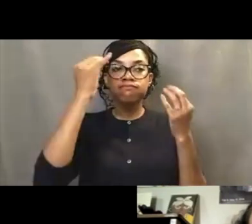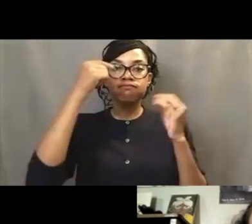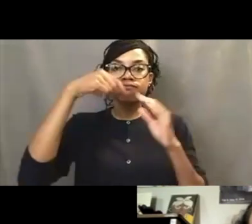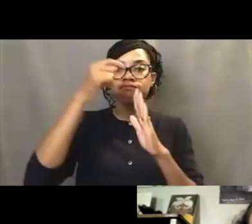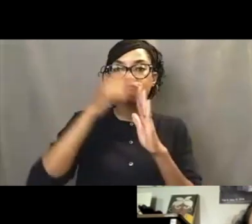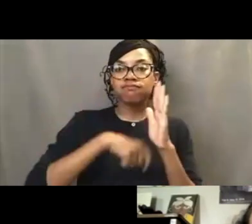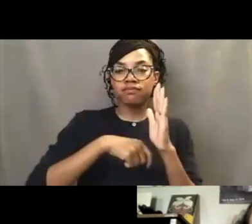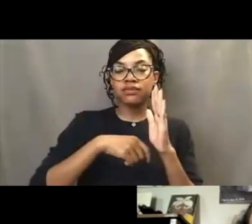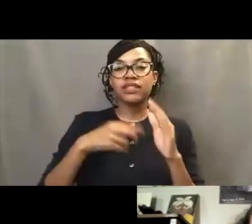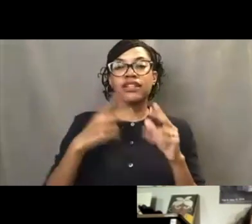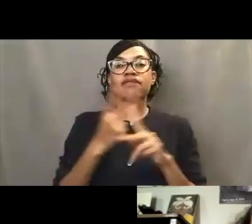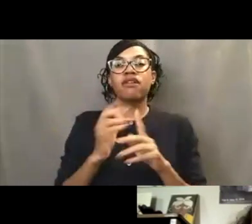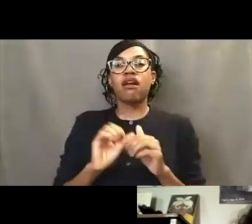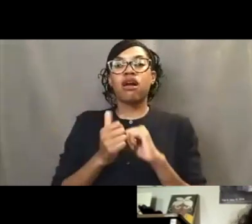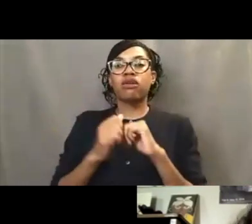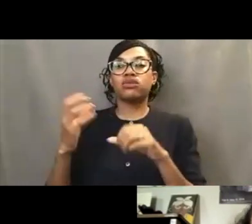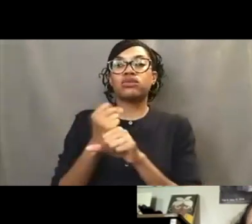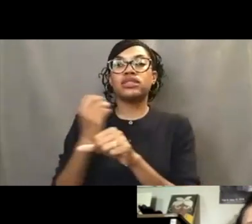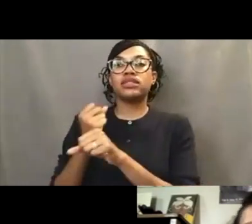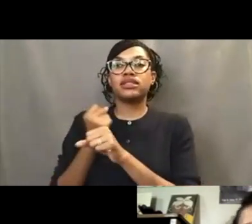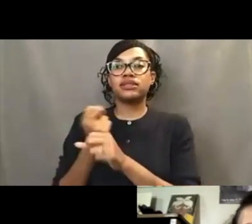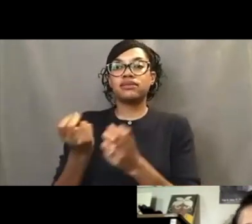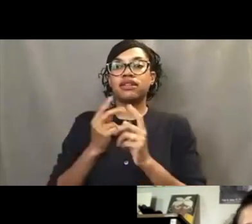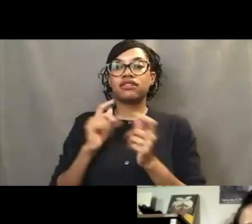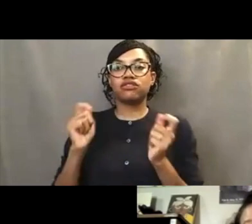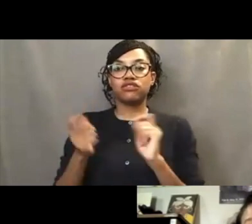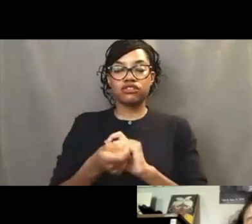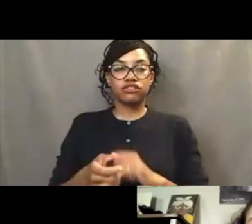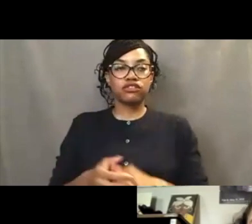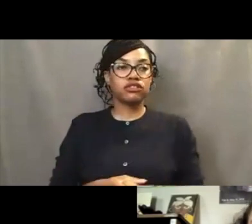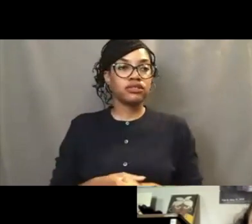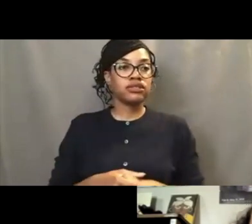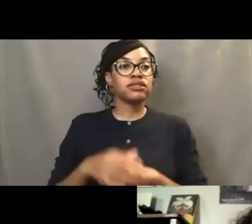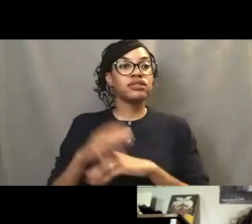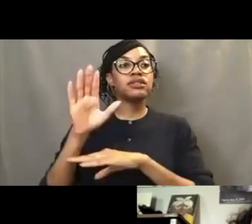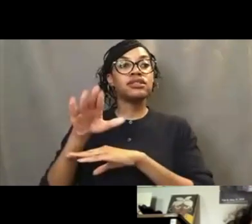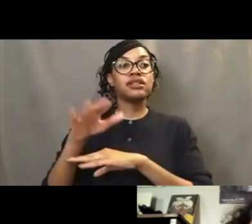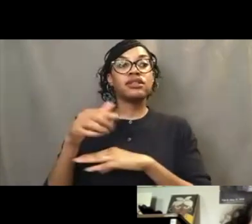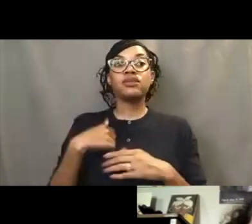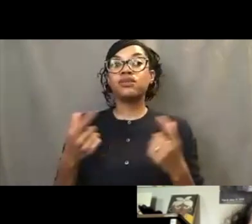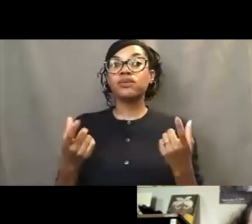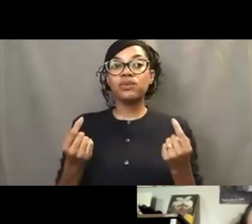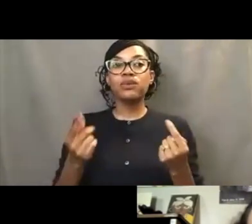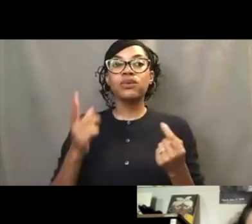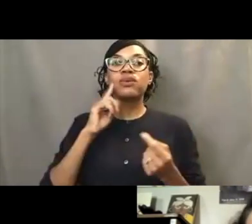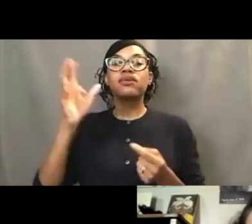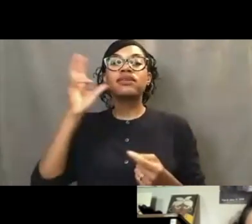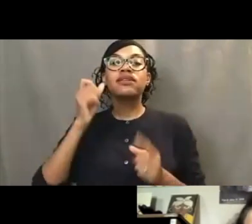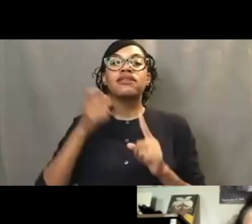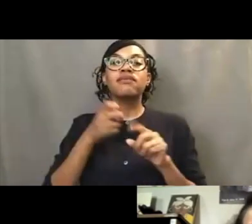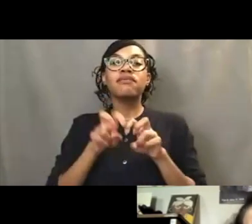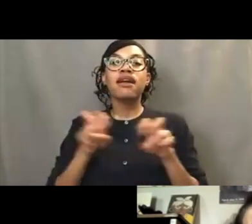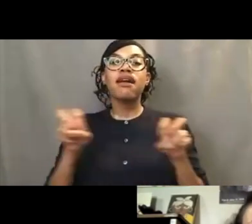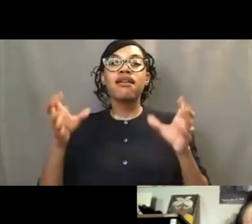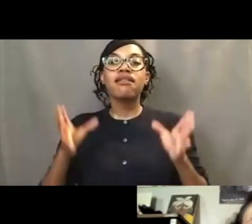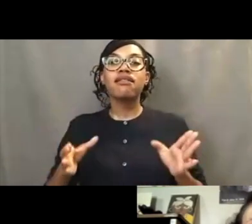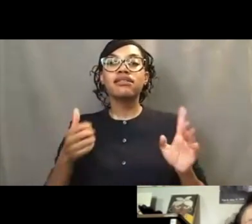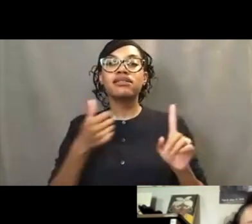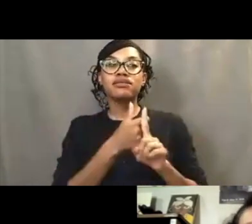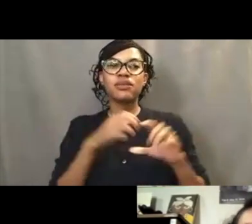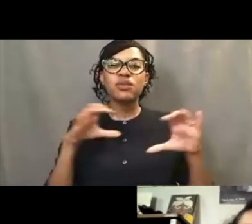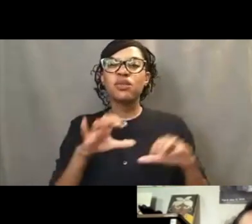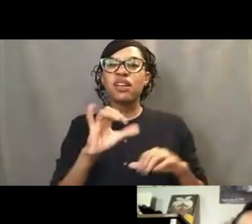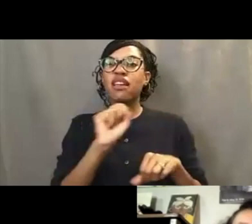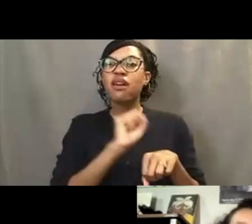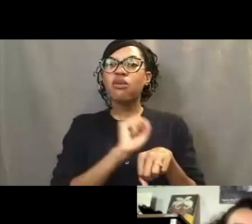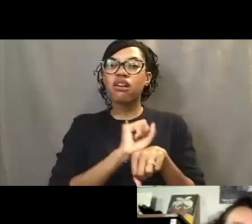change. Tonight, we will hear from panelists who have done or are doing just that, and hear how we want to